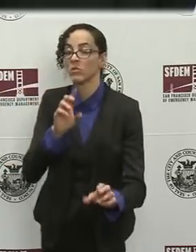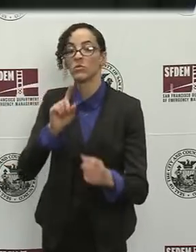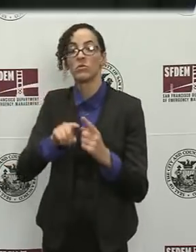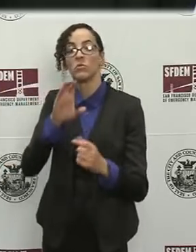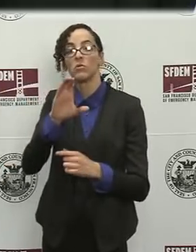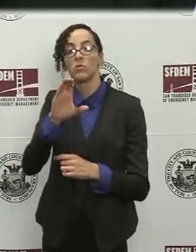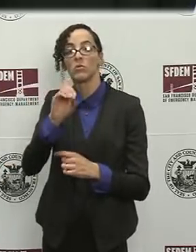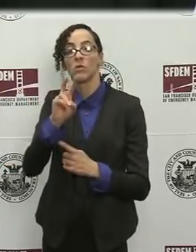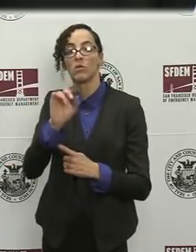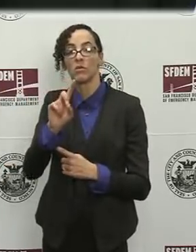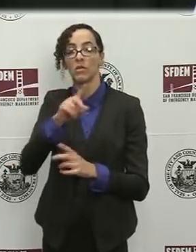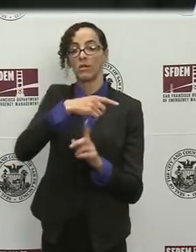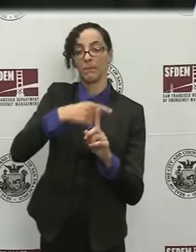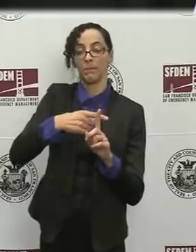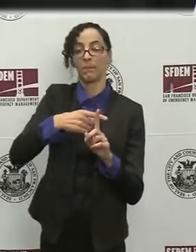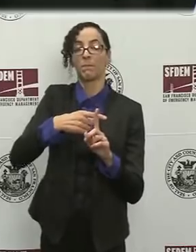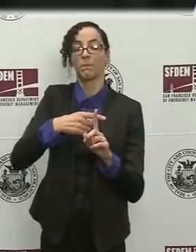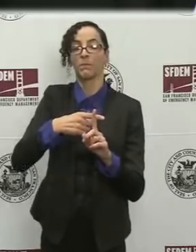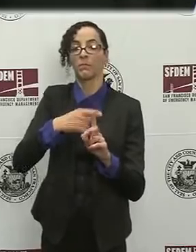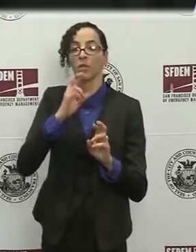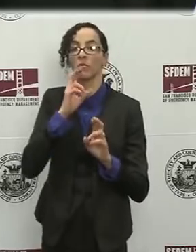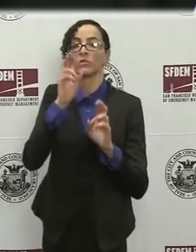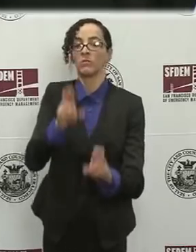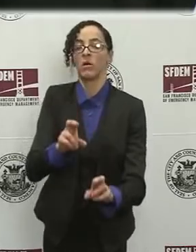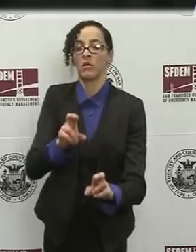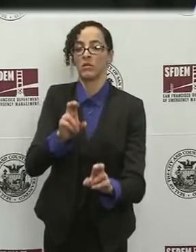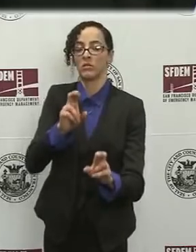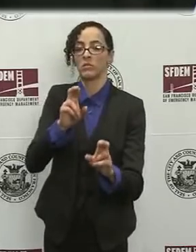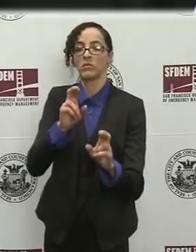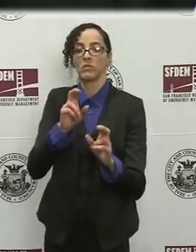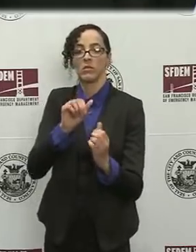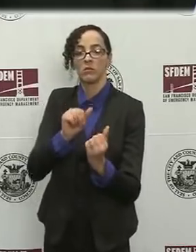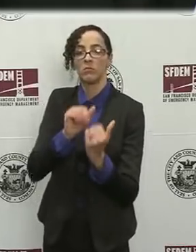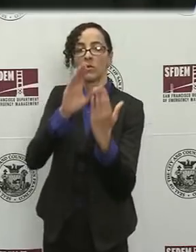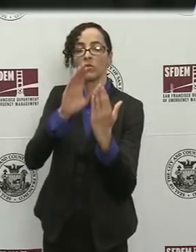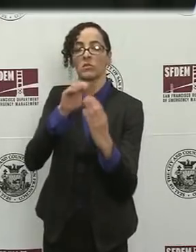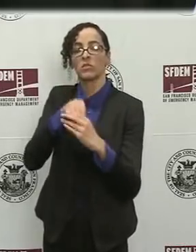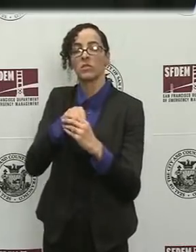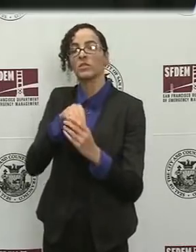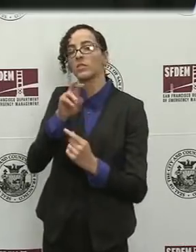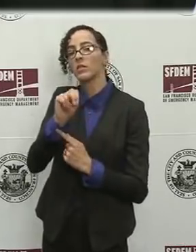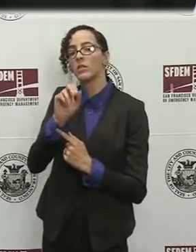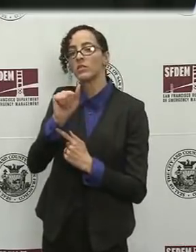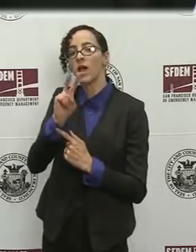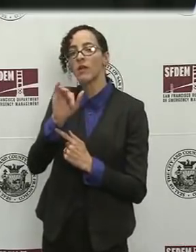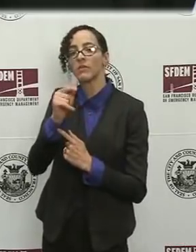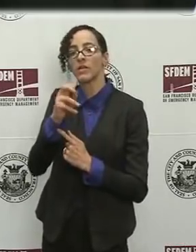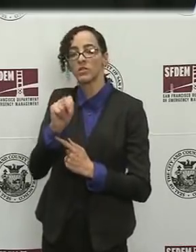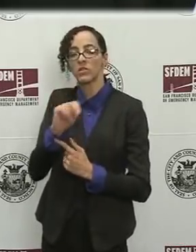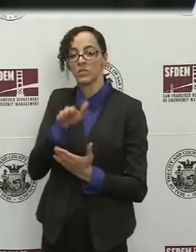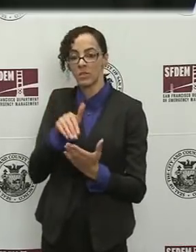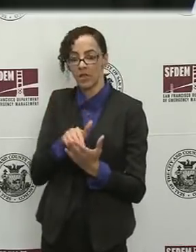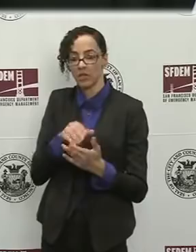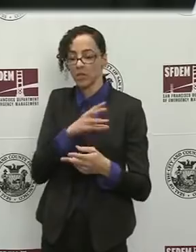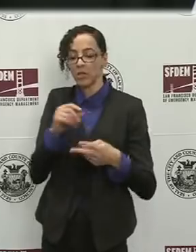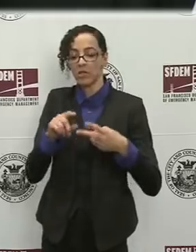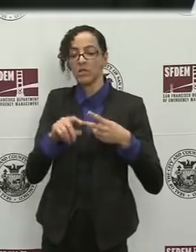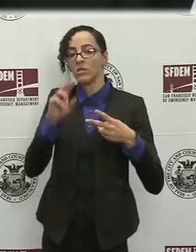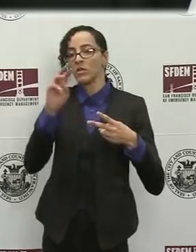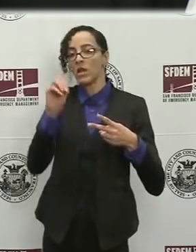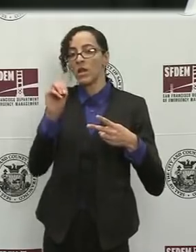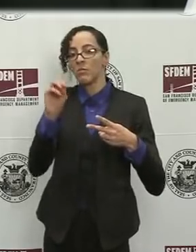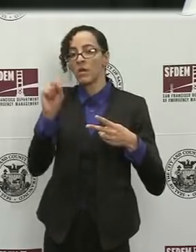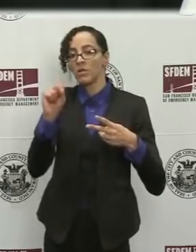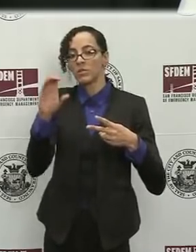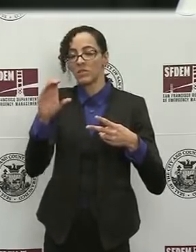Circle Navigation Center, as well as at our MSC South homeless shelter. So Abigail Stewart-Kahn.